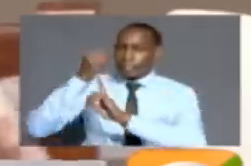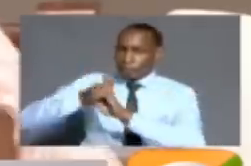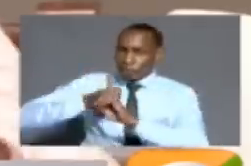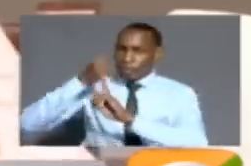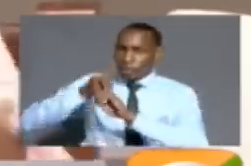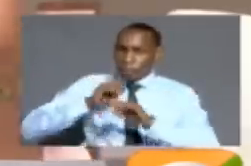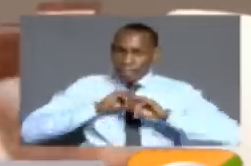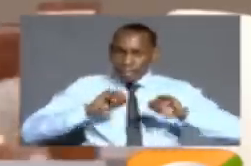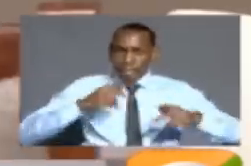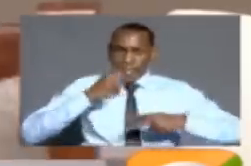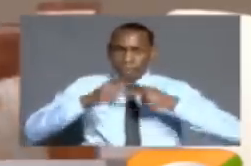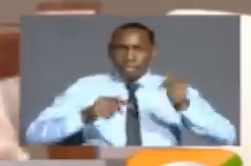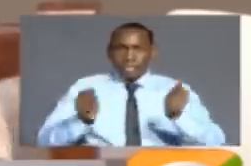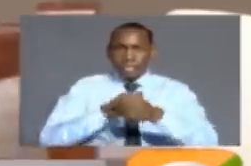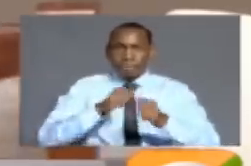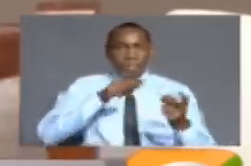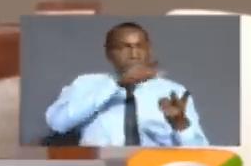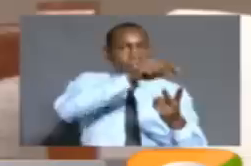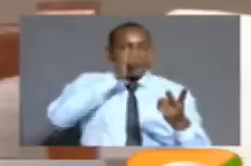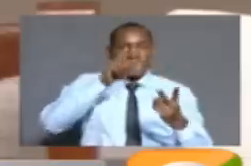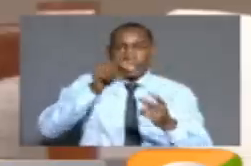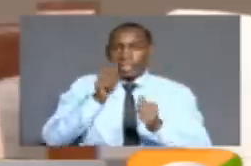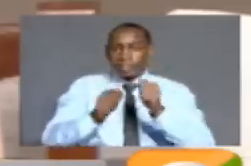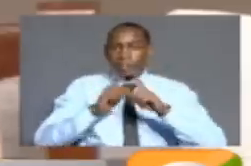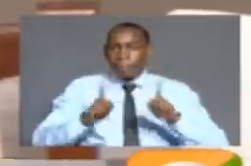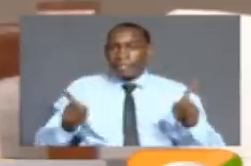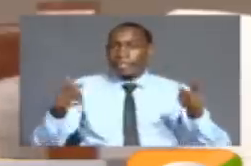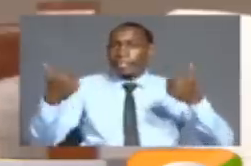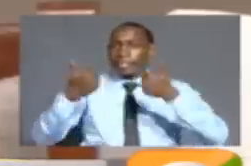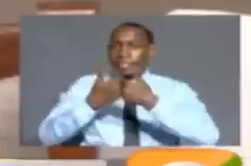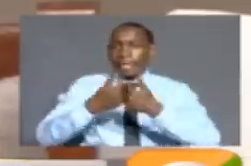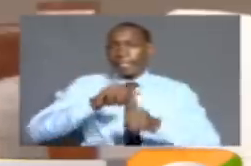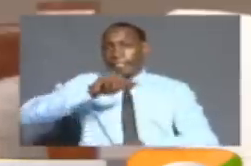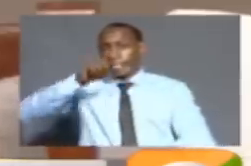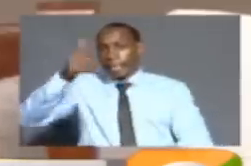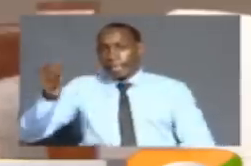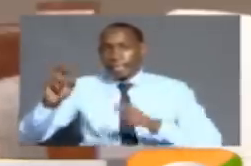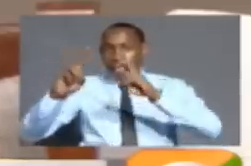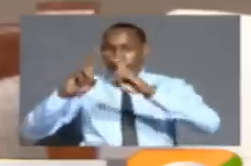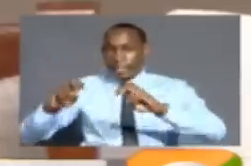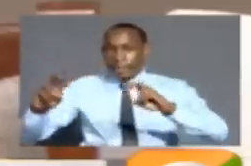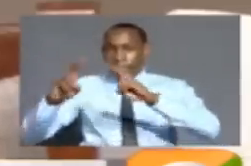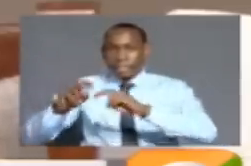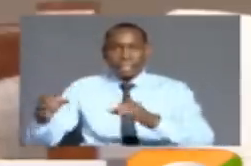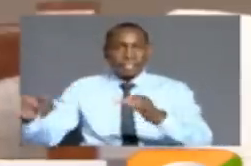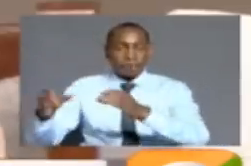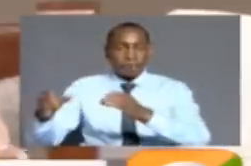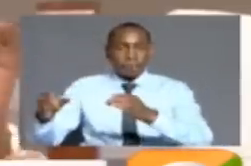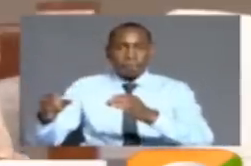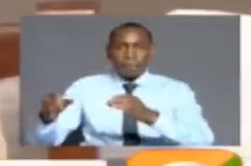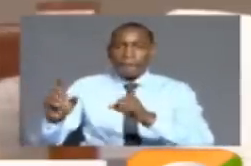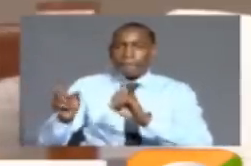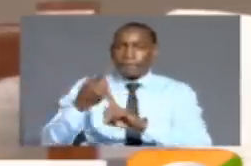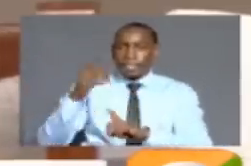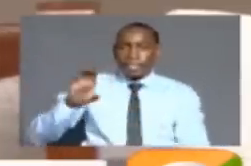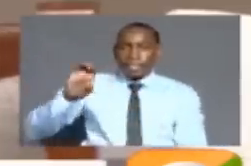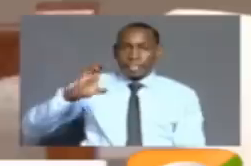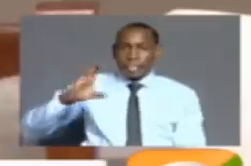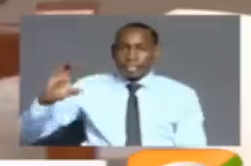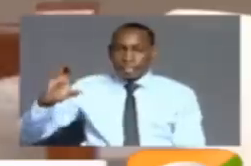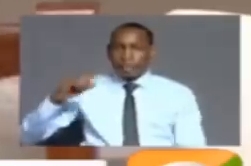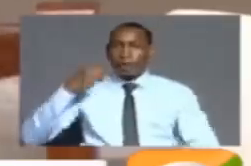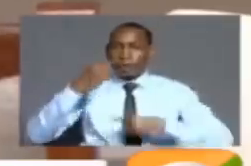process, I cannot do it selectively. However, I still challenge the other investigating agencies, be they, first of all, ESCC,